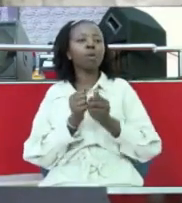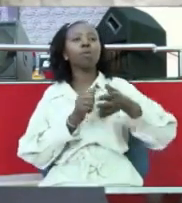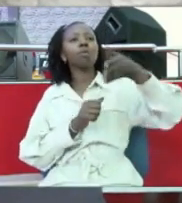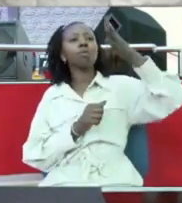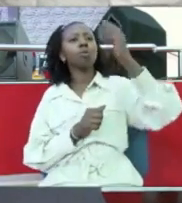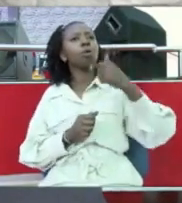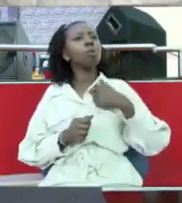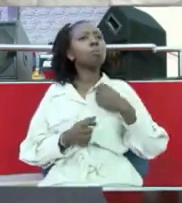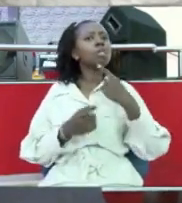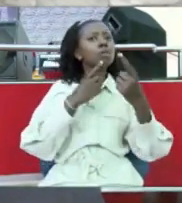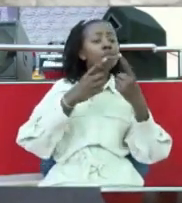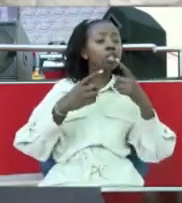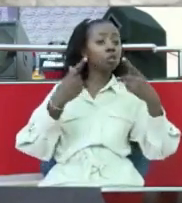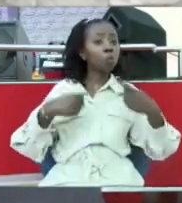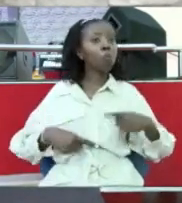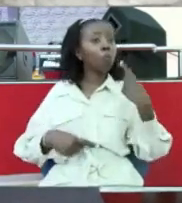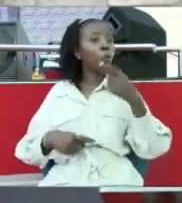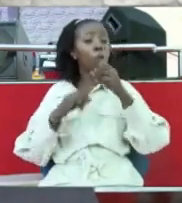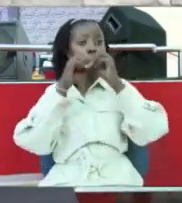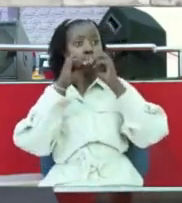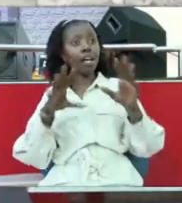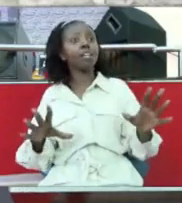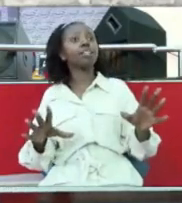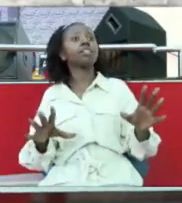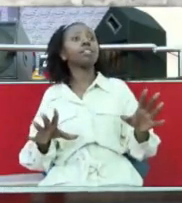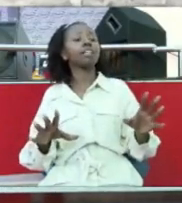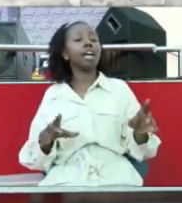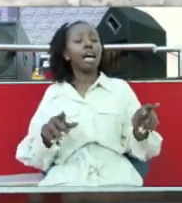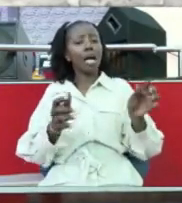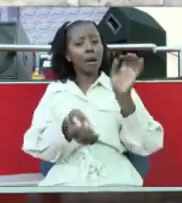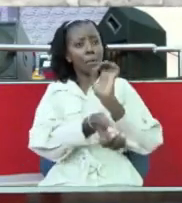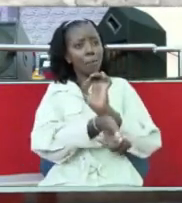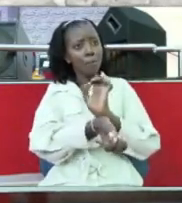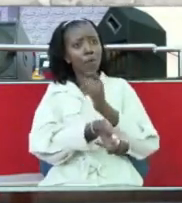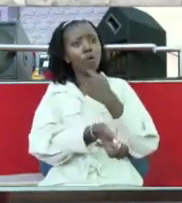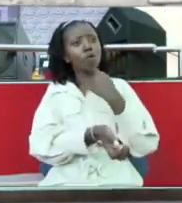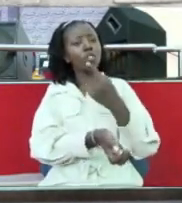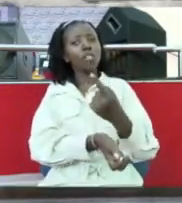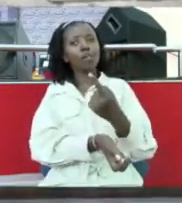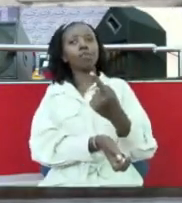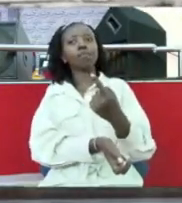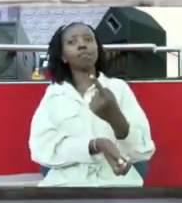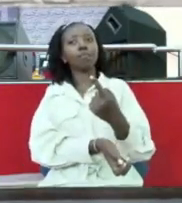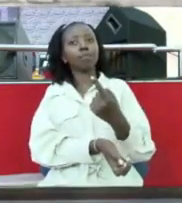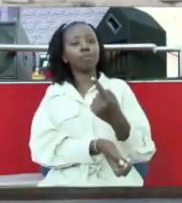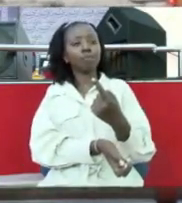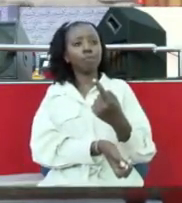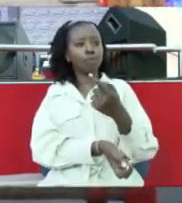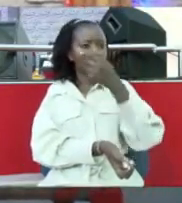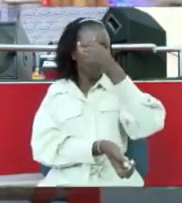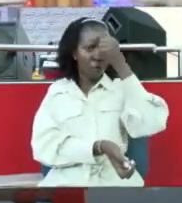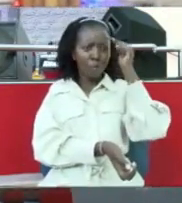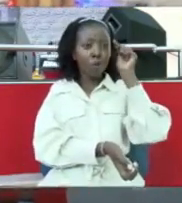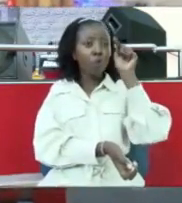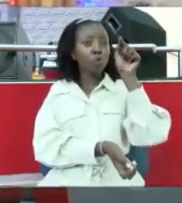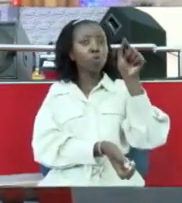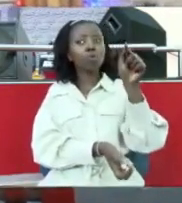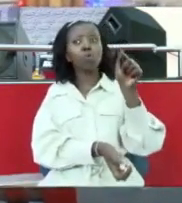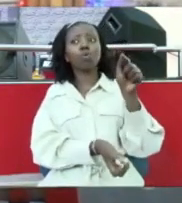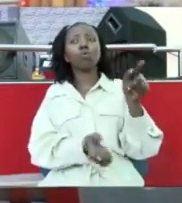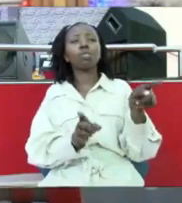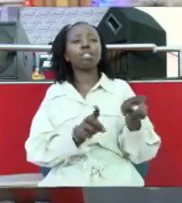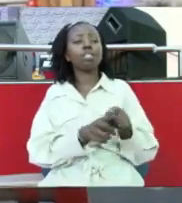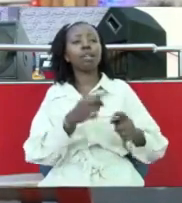people that have been blessed. Naongelesha watu ambao wamebarikiwa. Paul is saying. And Paulo anasema. Because you have been prospered. Kwa